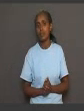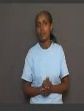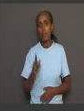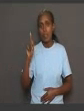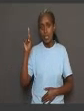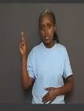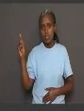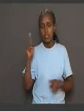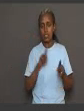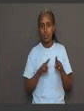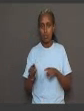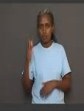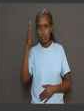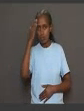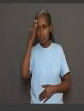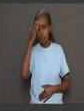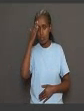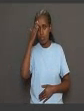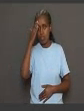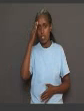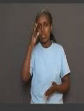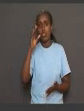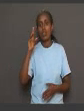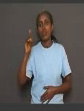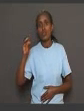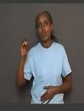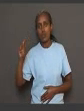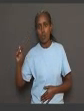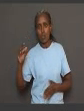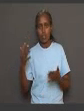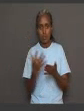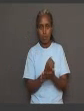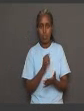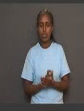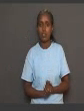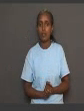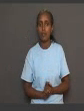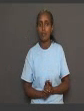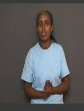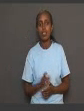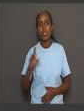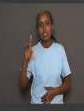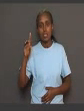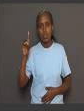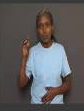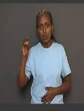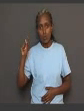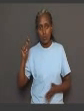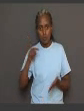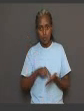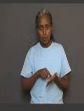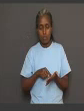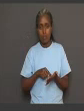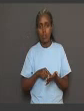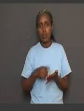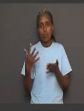This is also known as a dot product. The dot product is